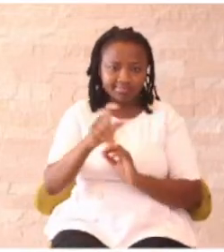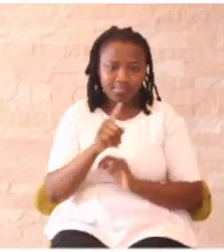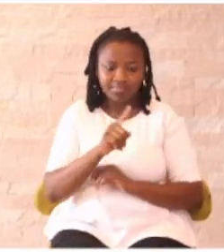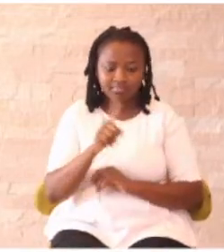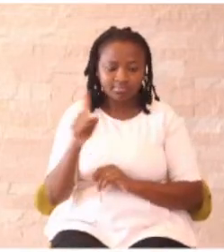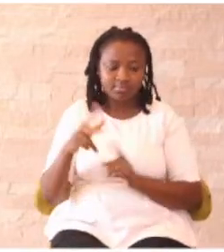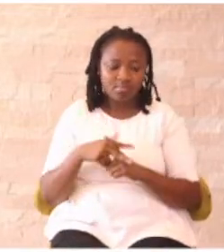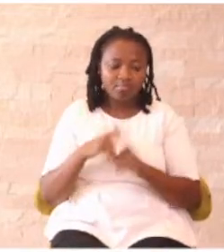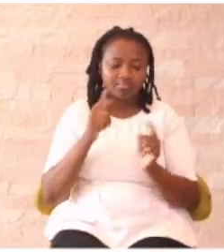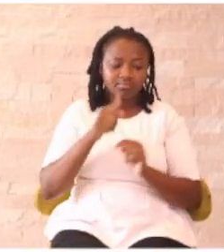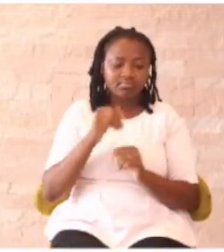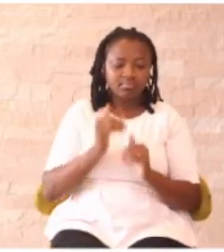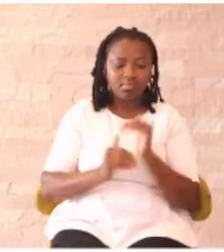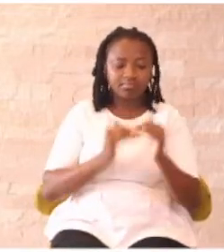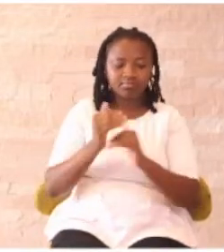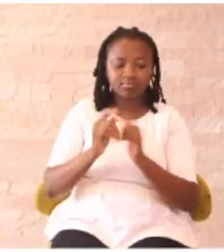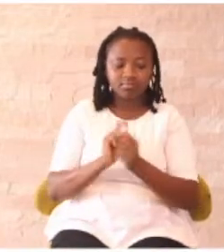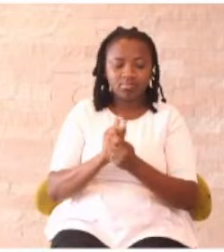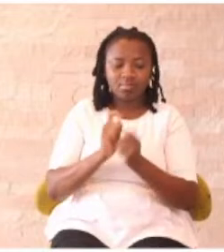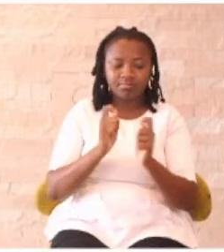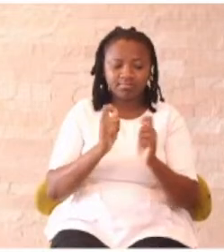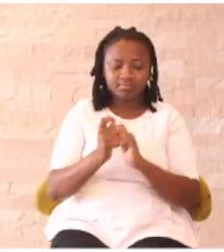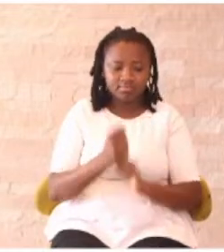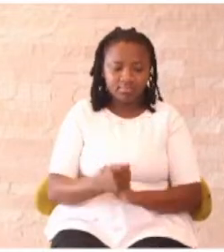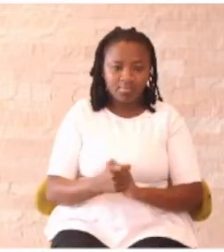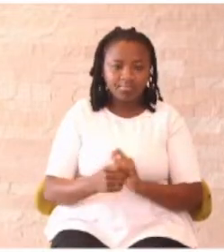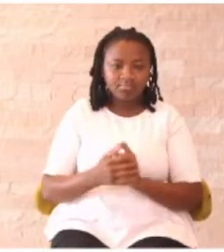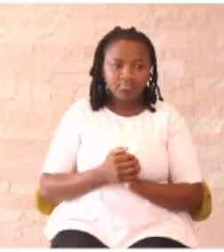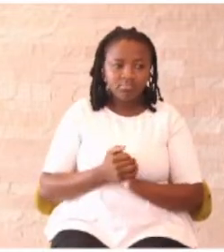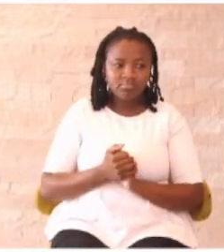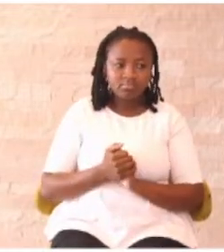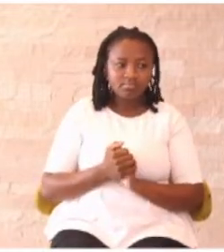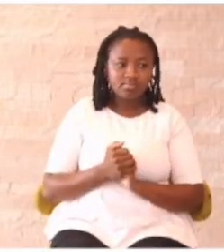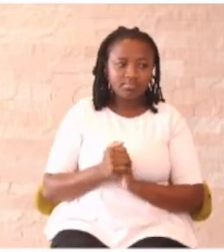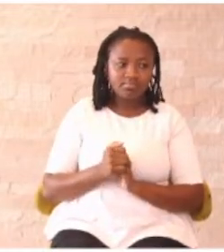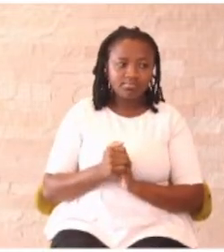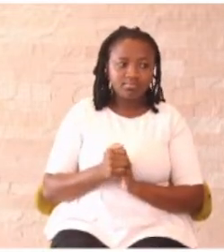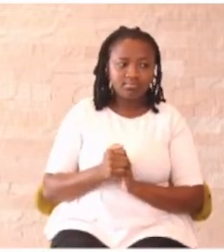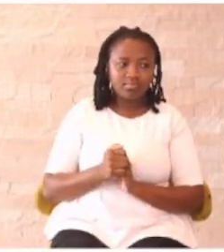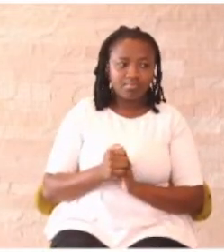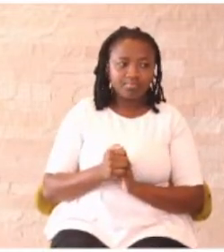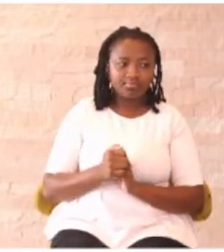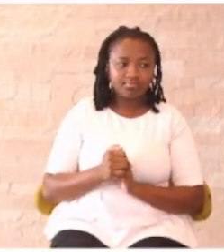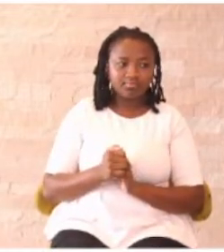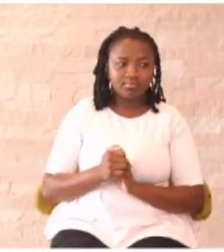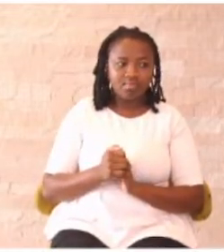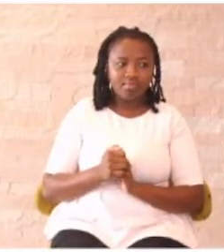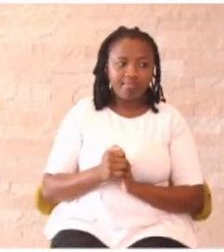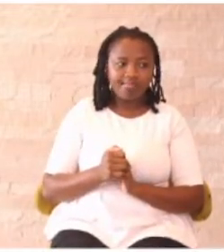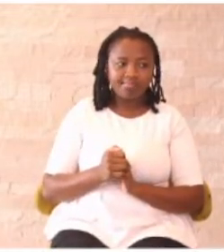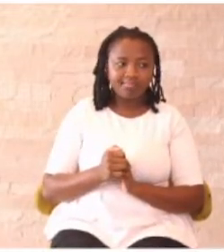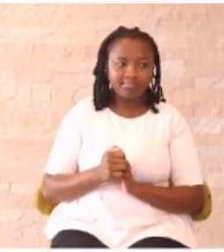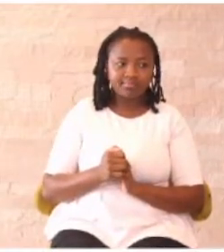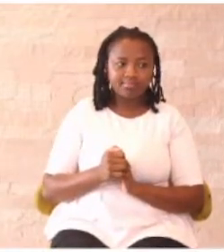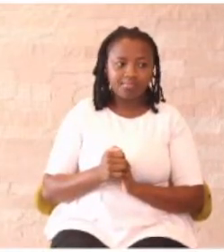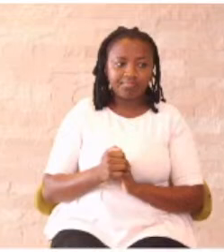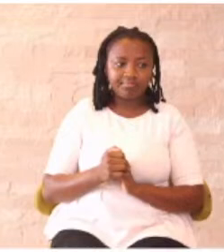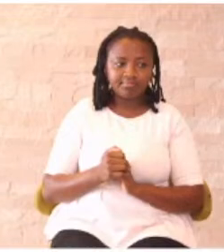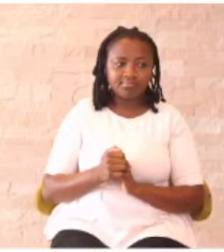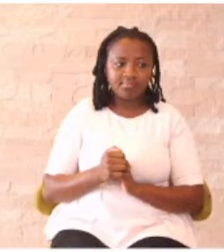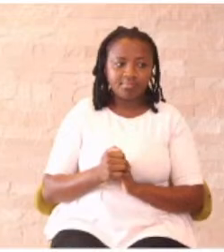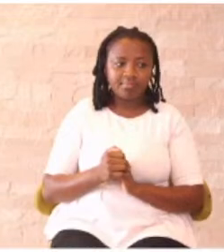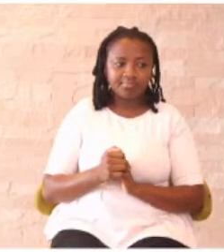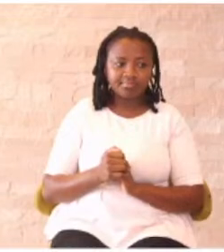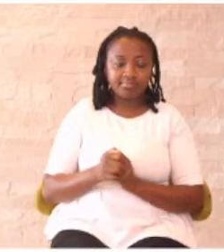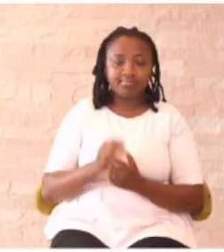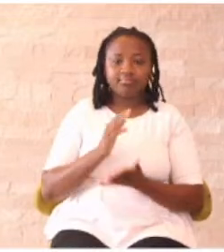process of amendment. And I can say let me not go to the challenges right now. It is a breakthrough